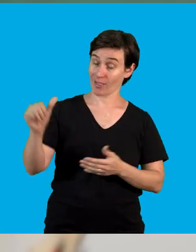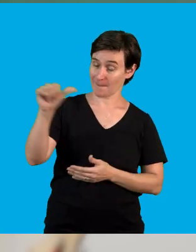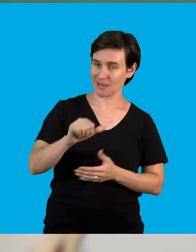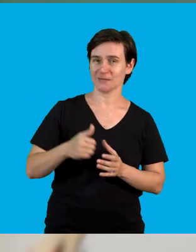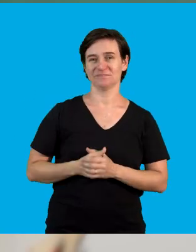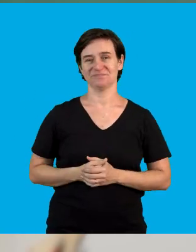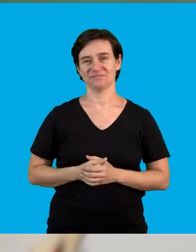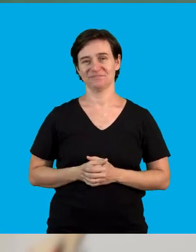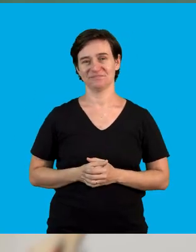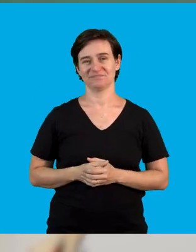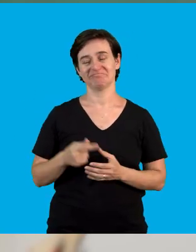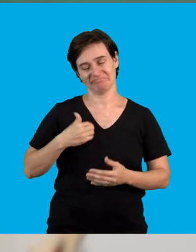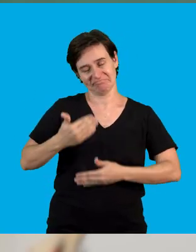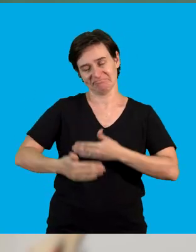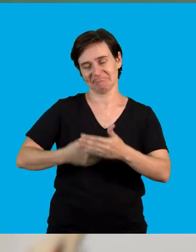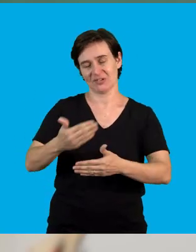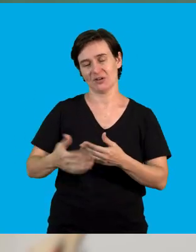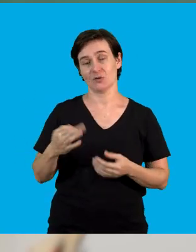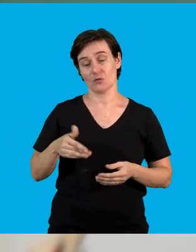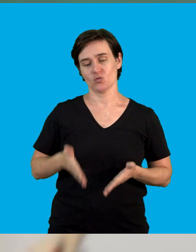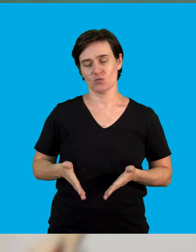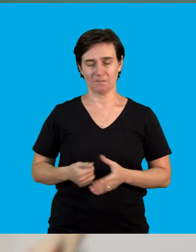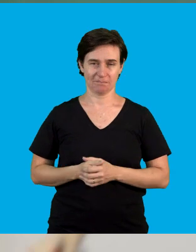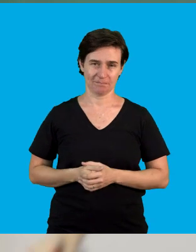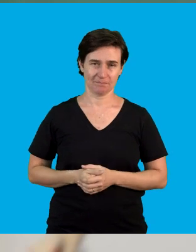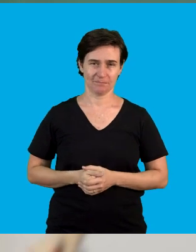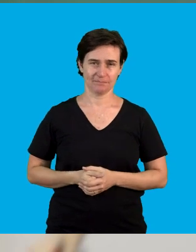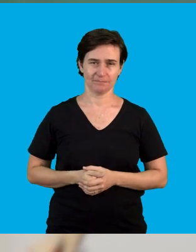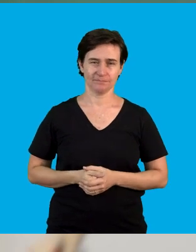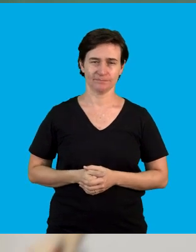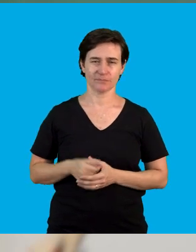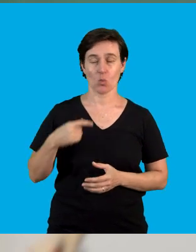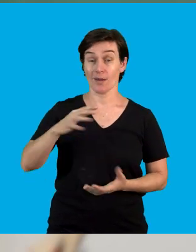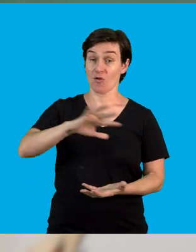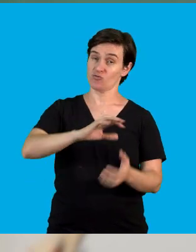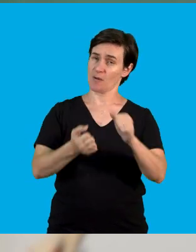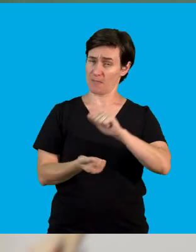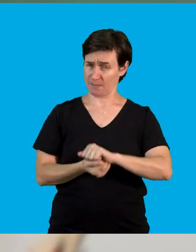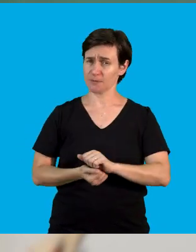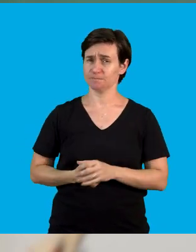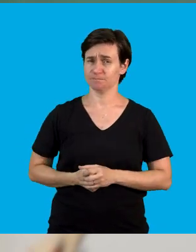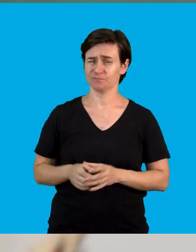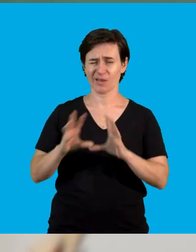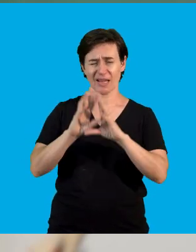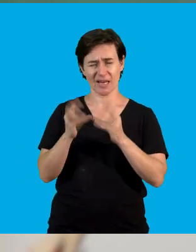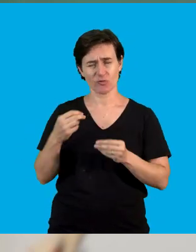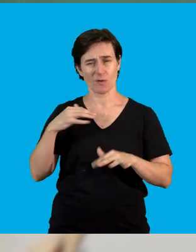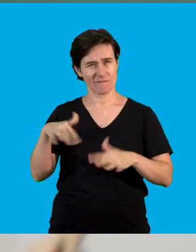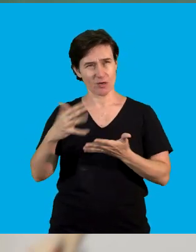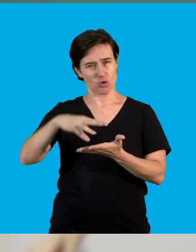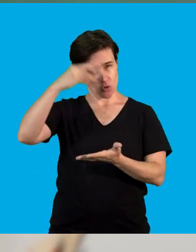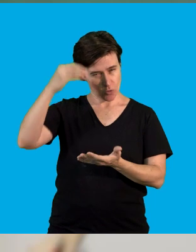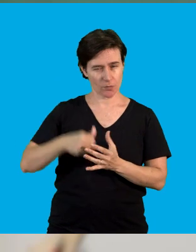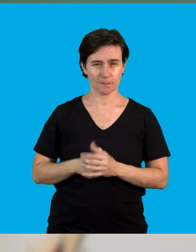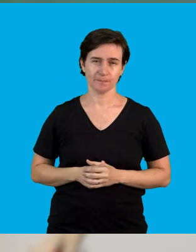Welcome back from the ad break, and let us continue with our lesson where we are going to wrap up everything that we have